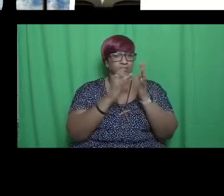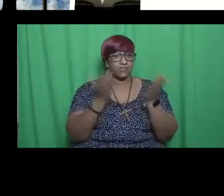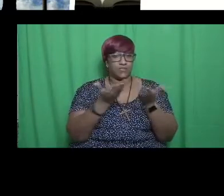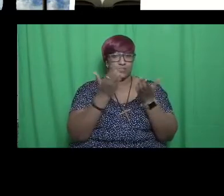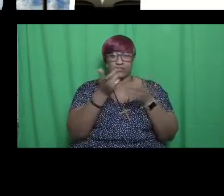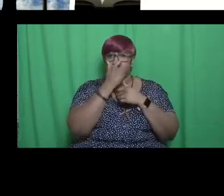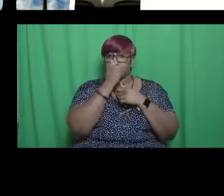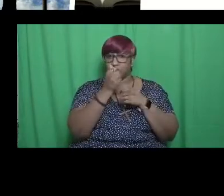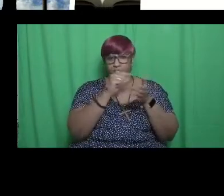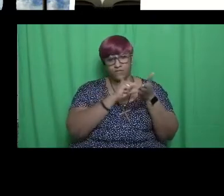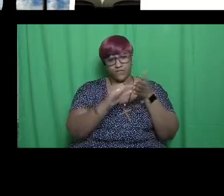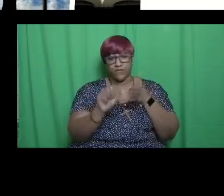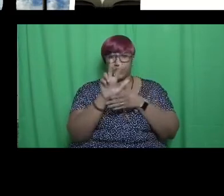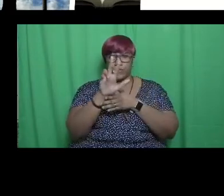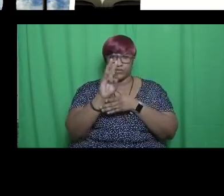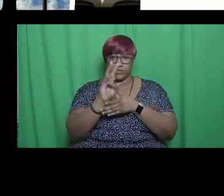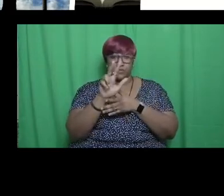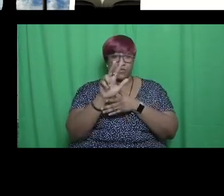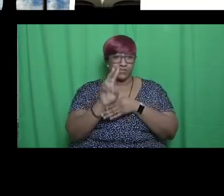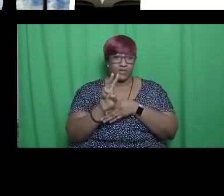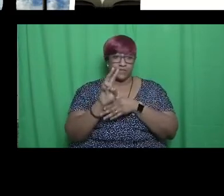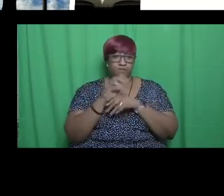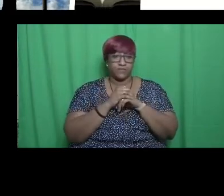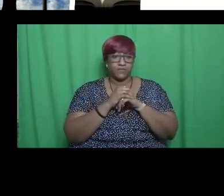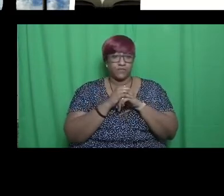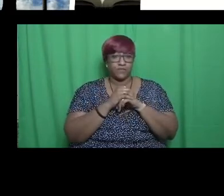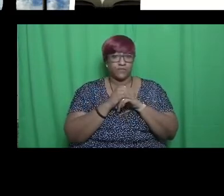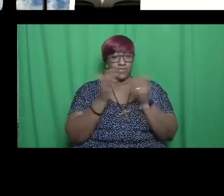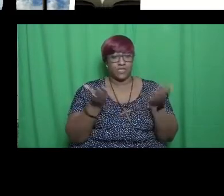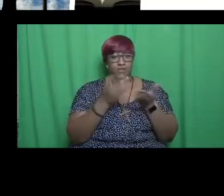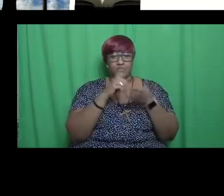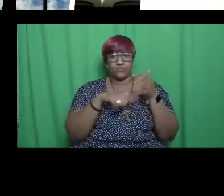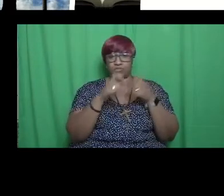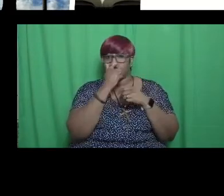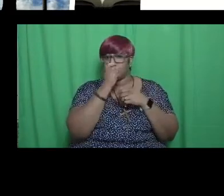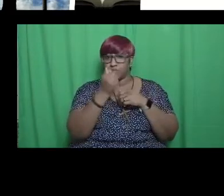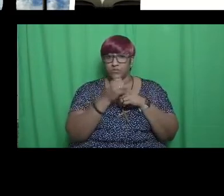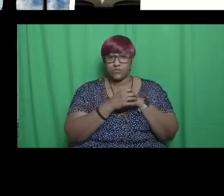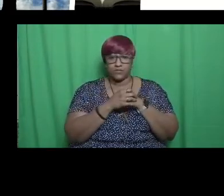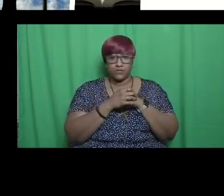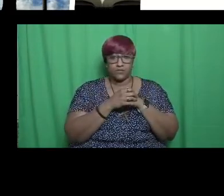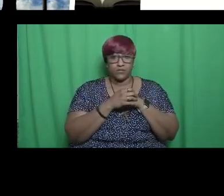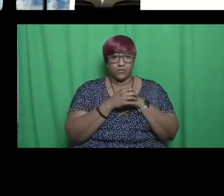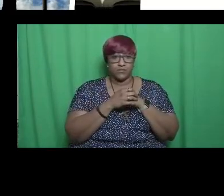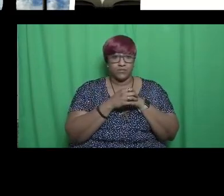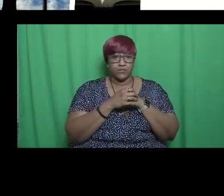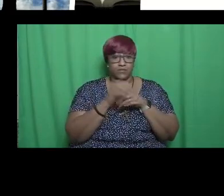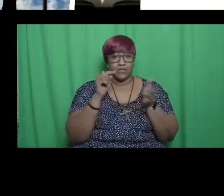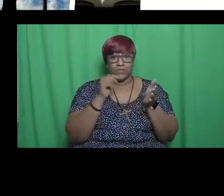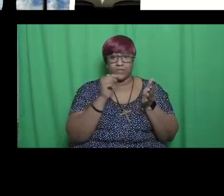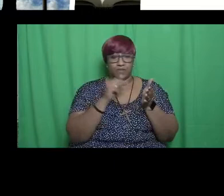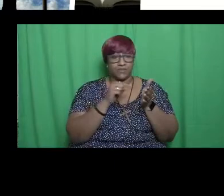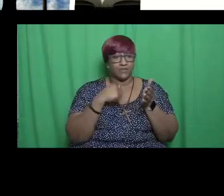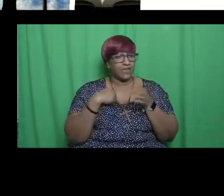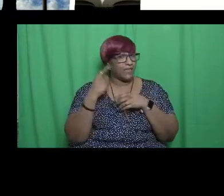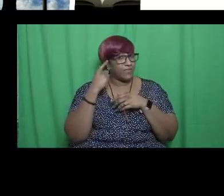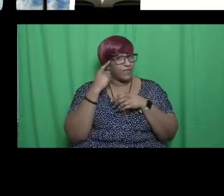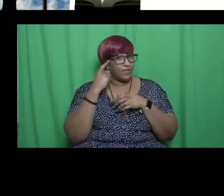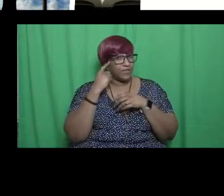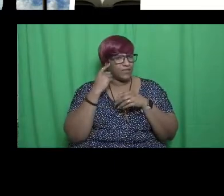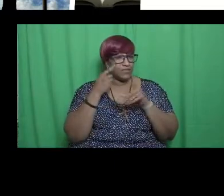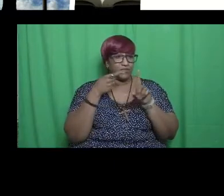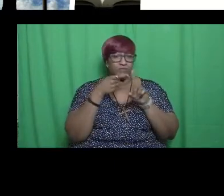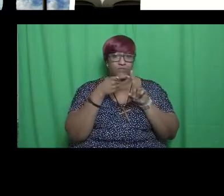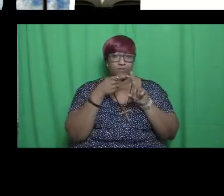and this is verses 36, 37. Here's what's interesting. This is, I think it's